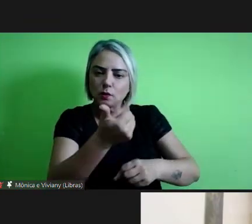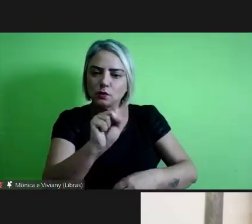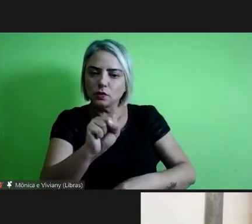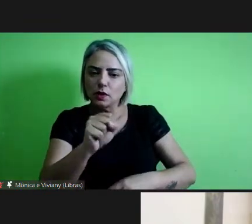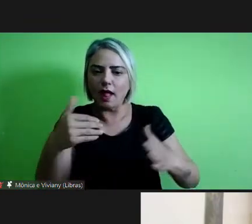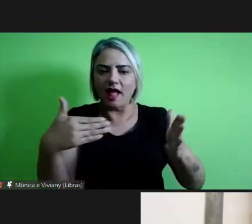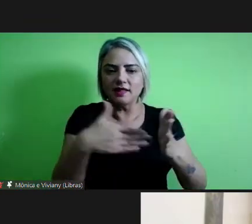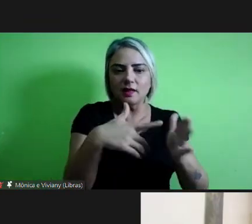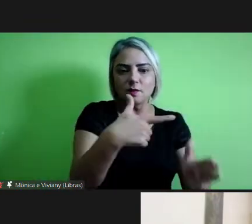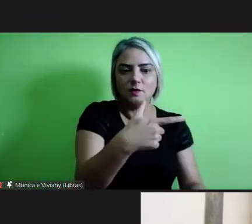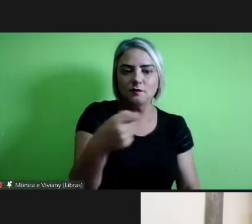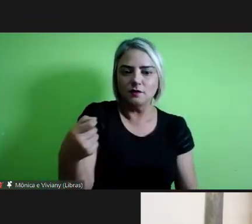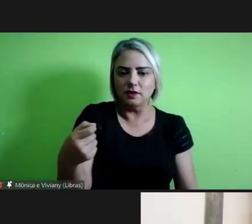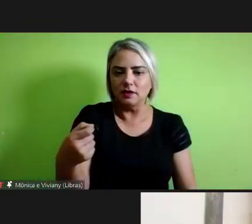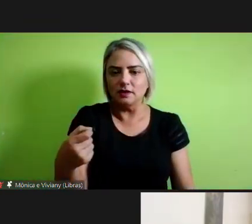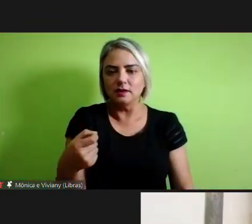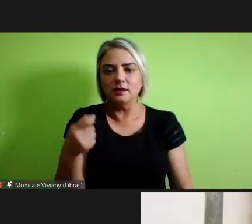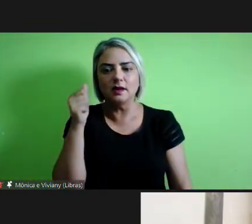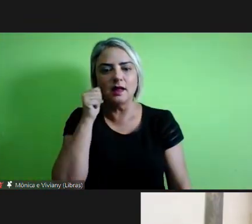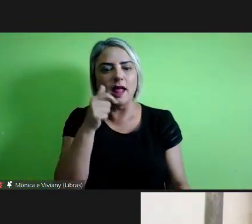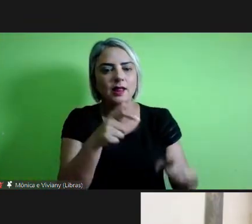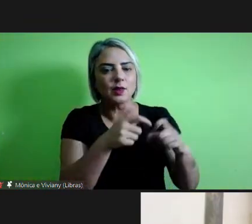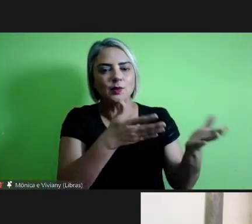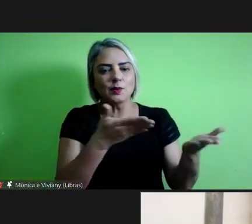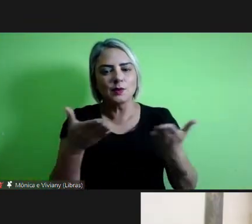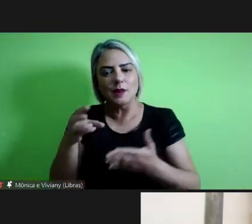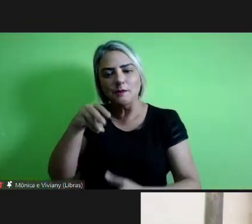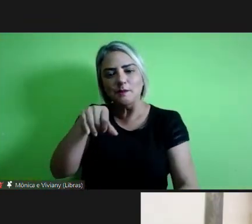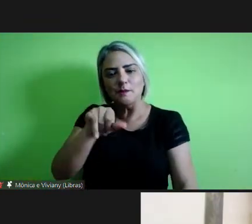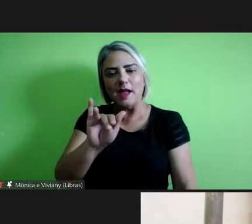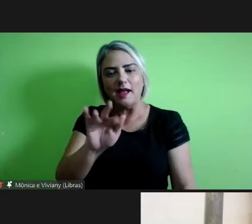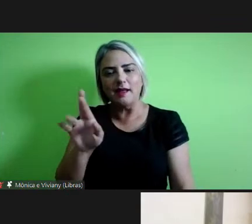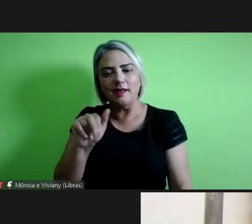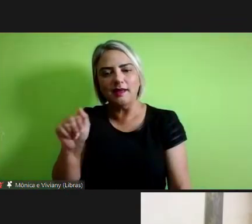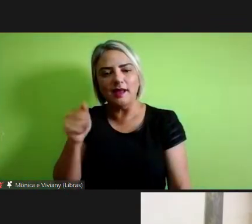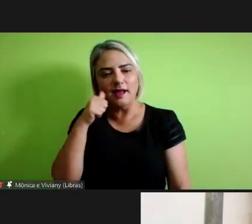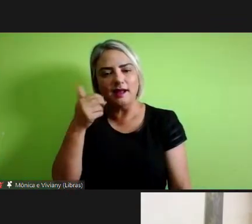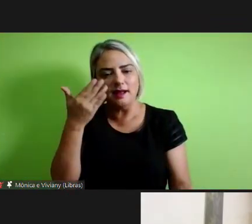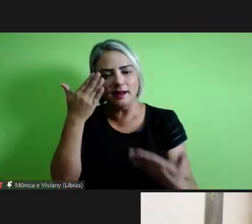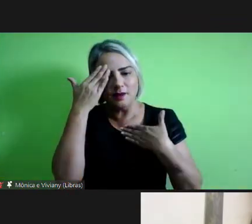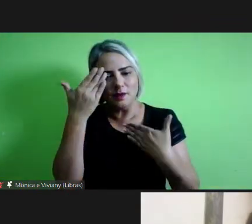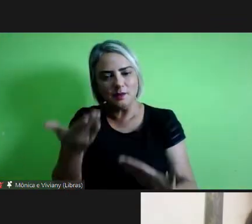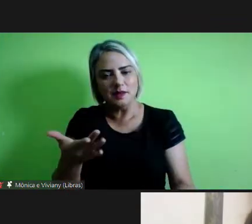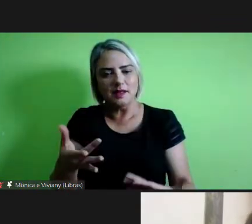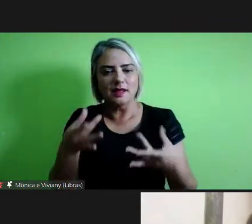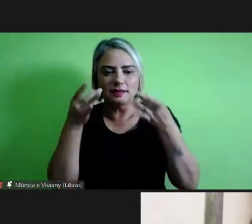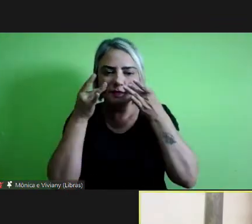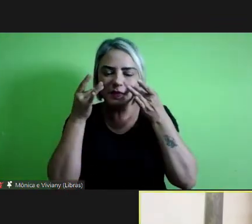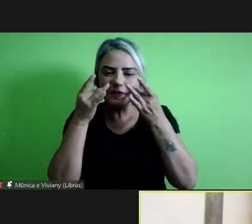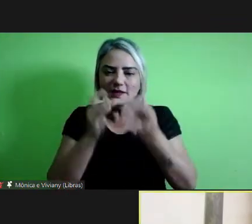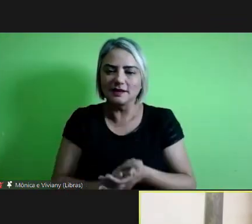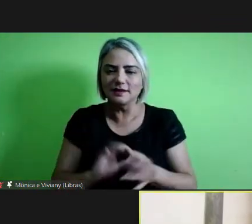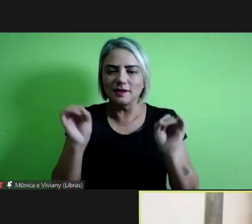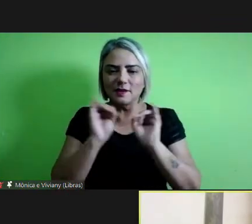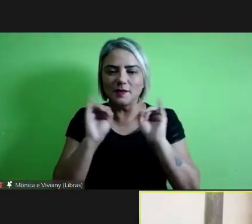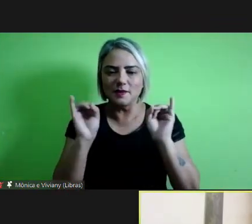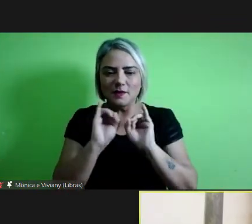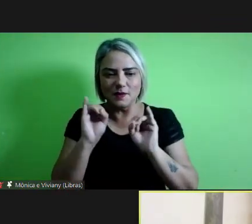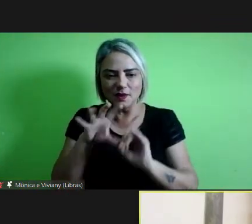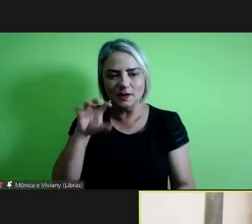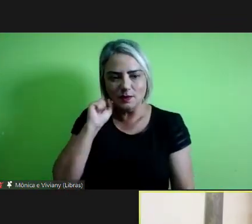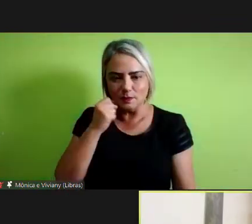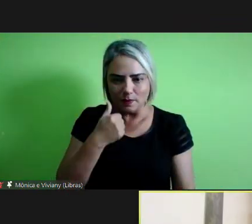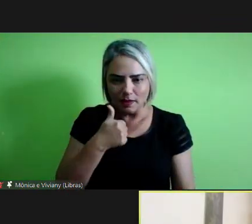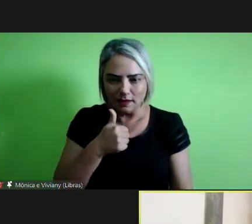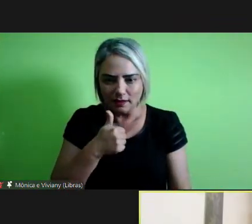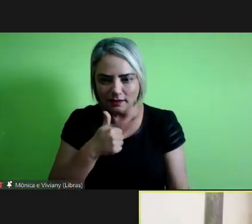did the Lancet countdown from 2018 to 2020. Ms. Mayara, welcome. Can you